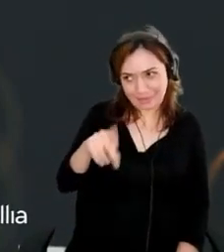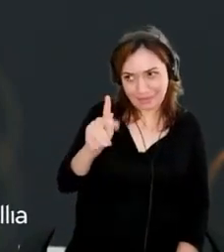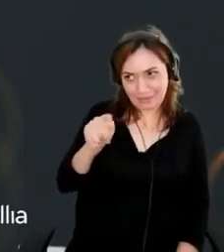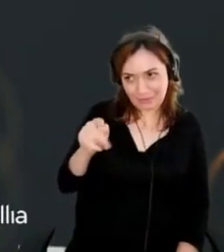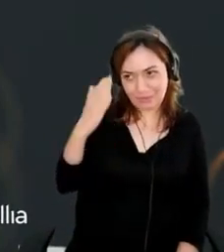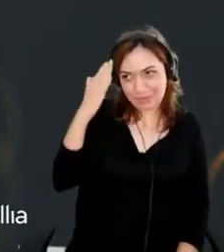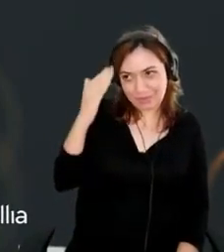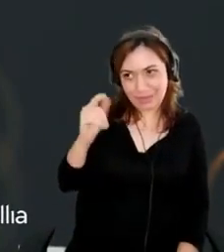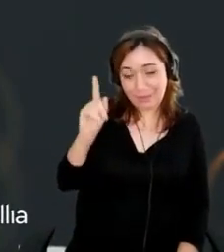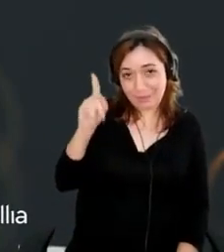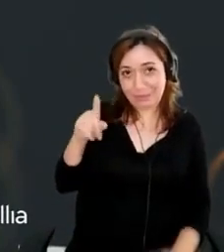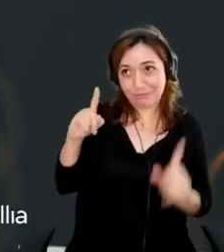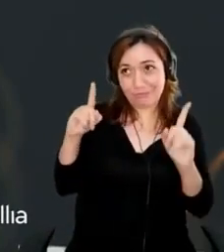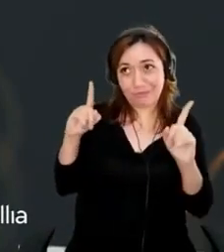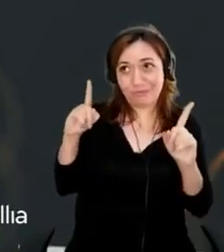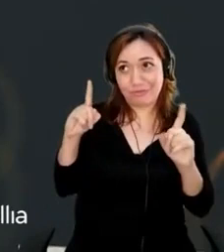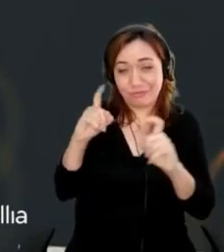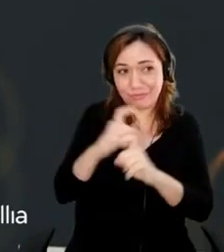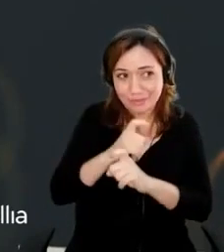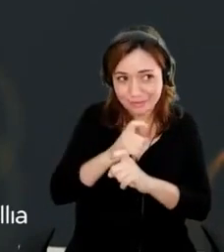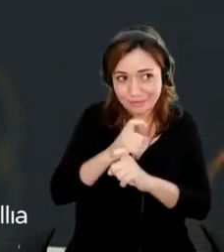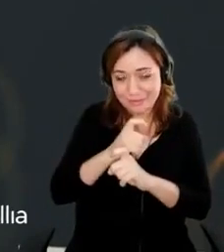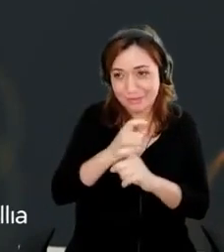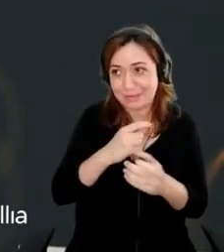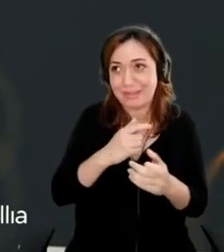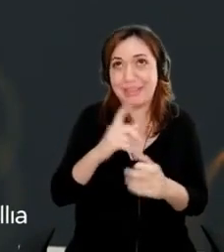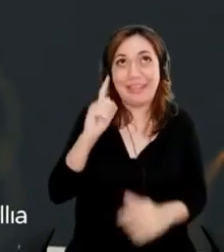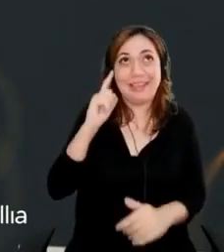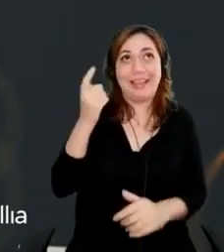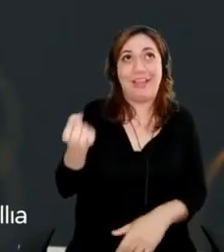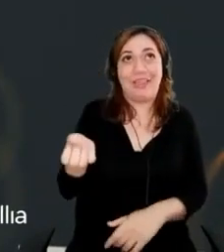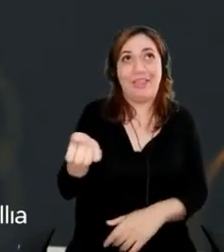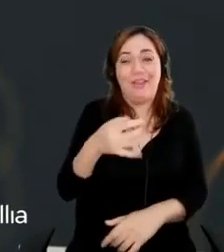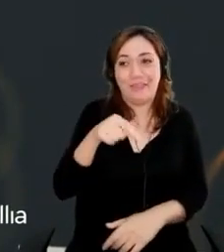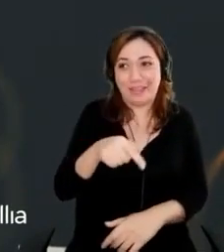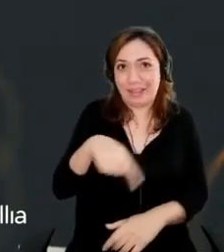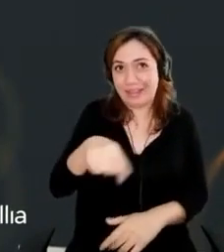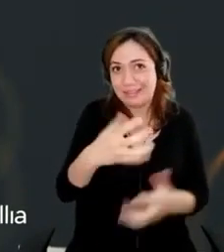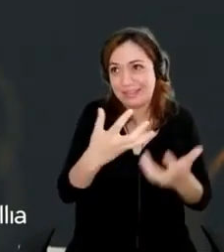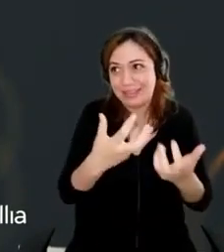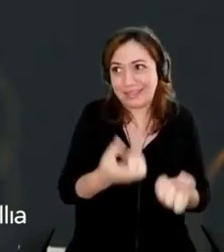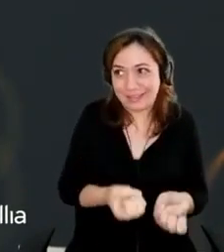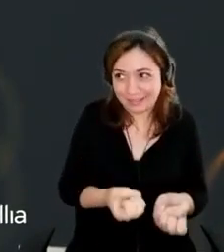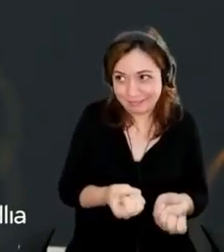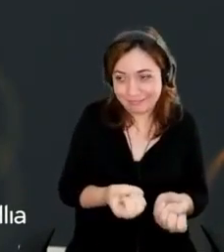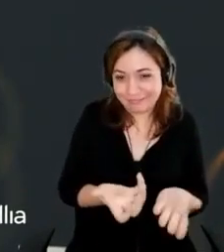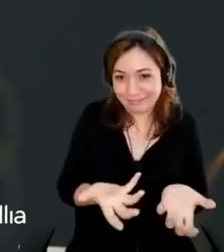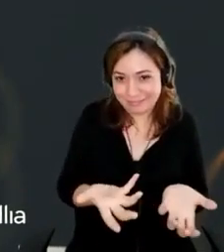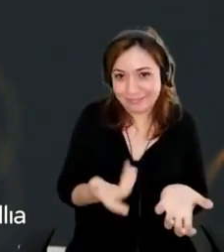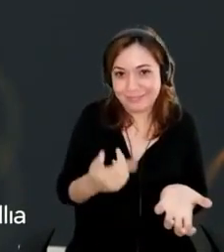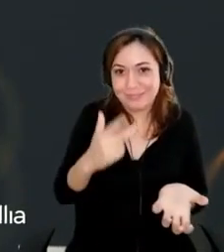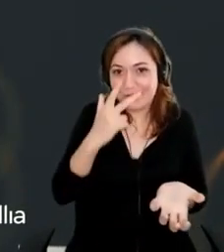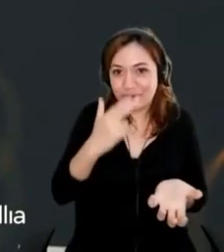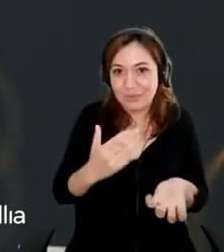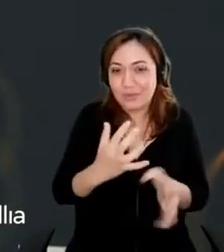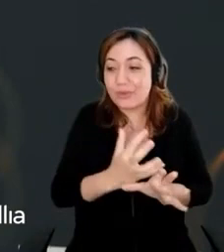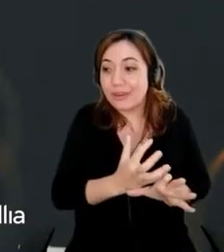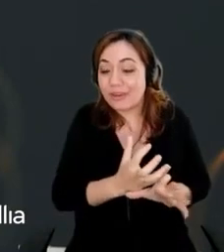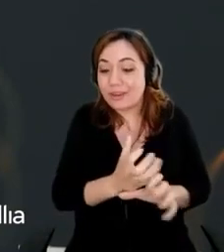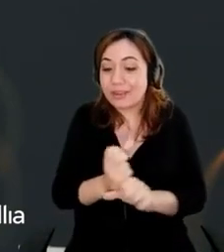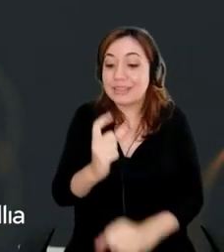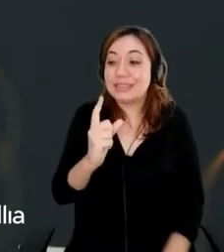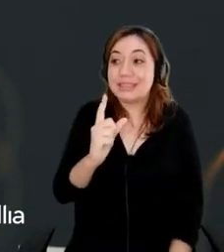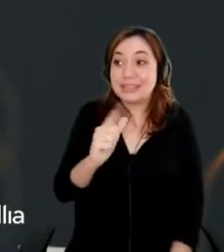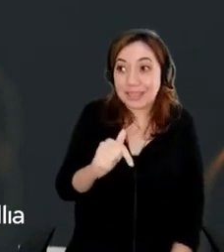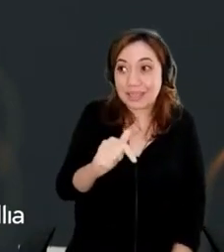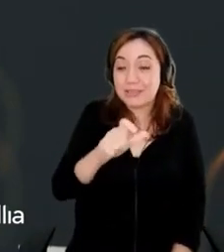get approval for any new ideas around here? And we counted, and there were 17 people who can say no to any